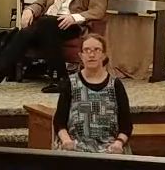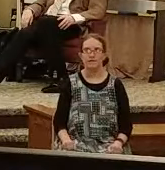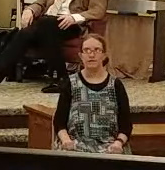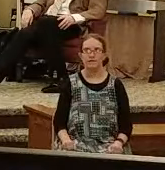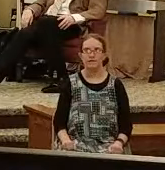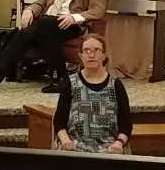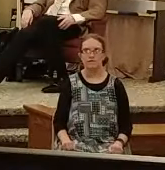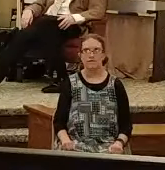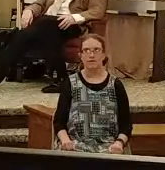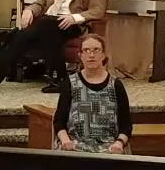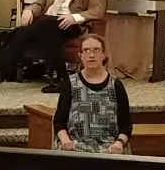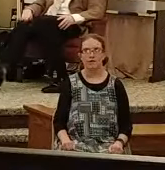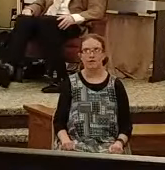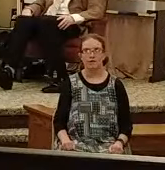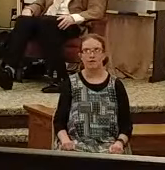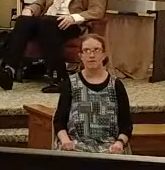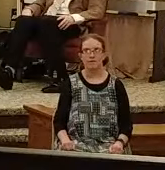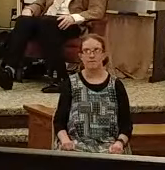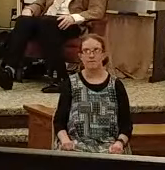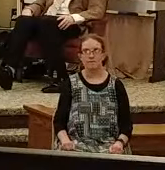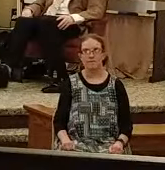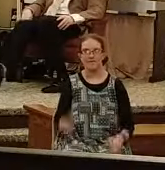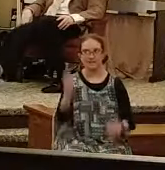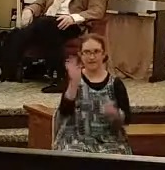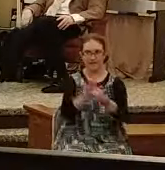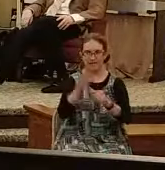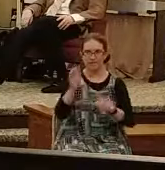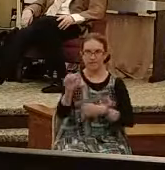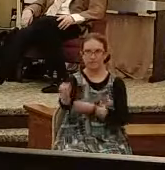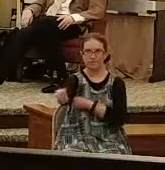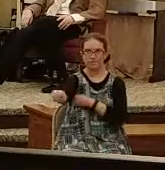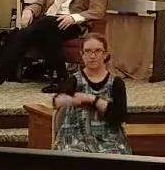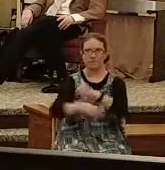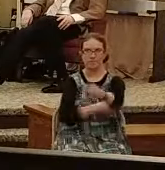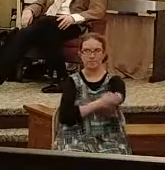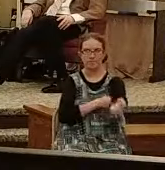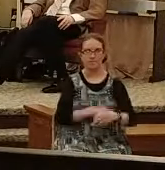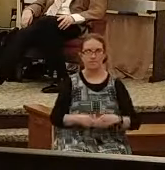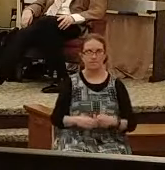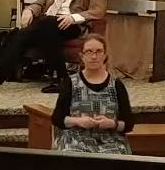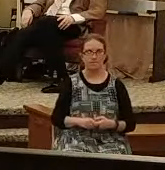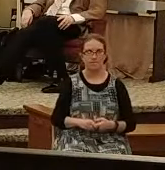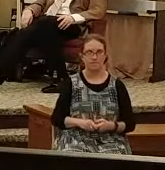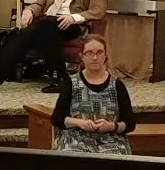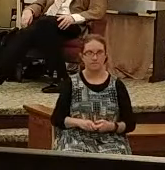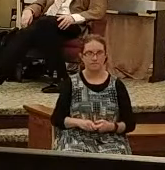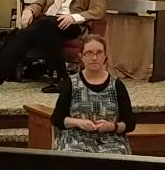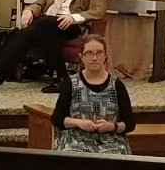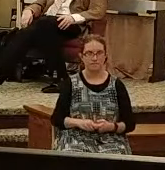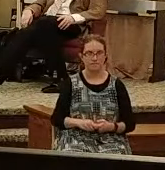Hello. Anyway, so enough of that. So,